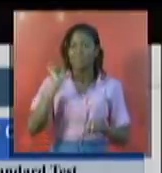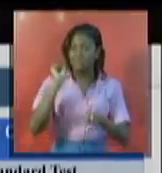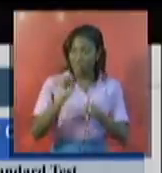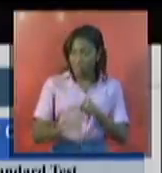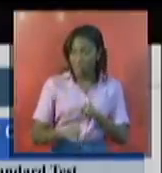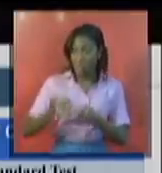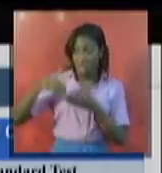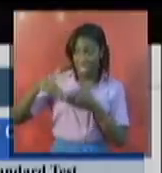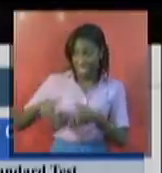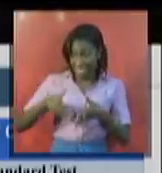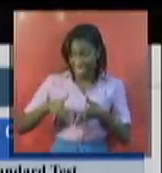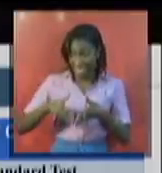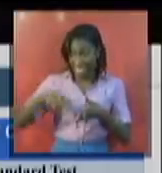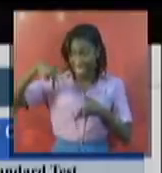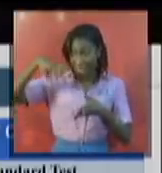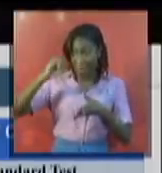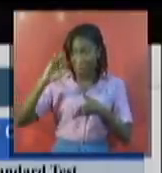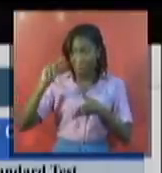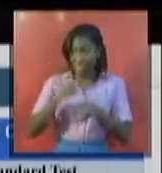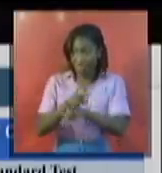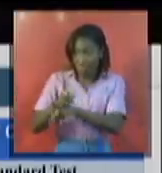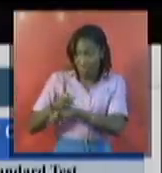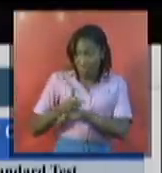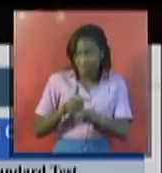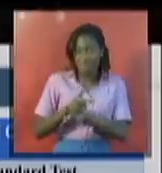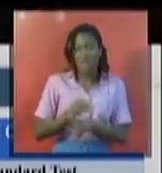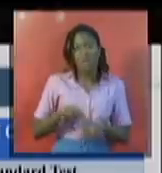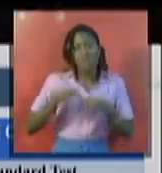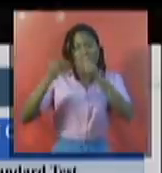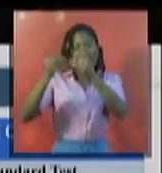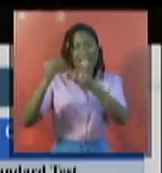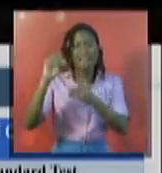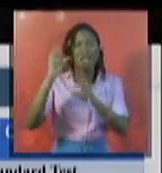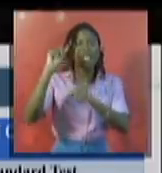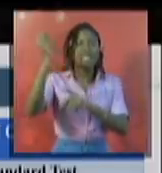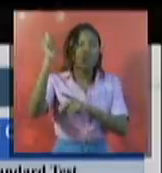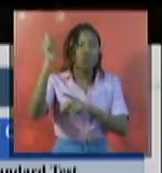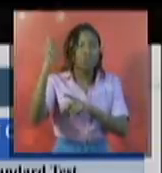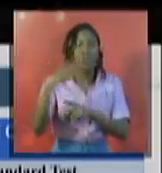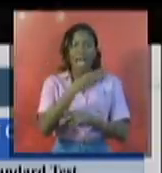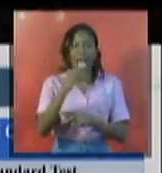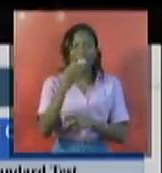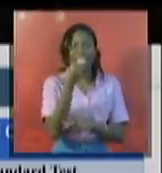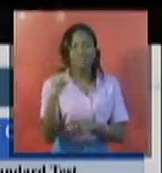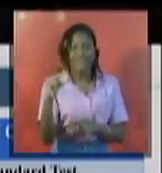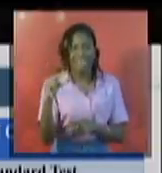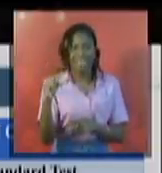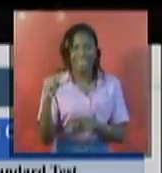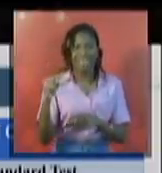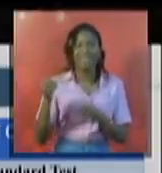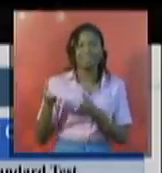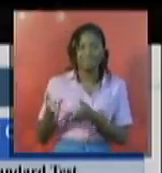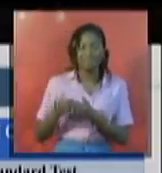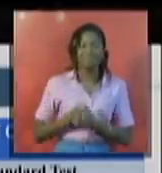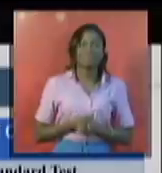testing machines at the Scarborough General Hospital and the Sandy Grande General Hospital. And these machines give